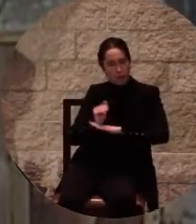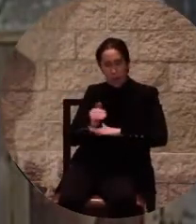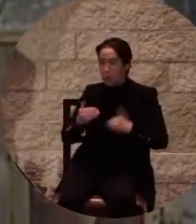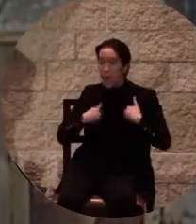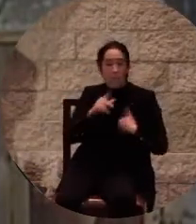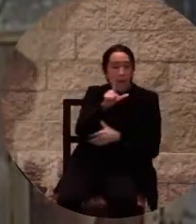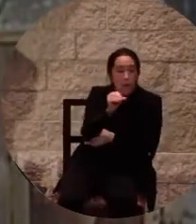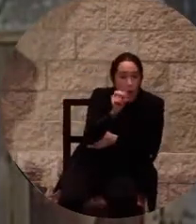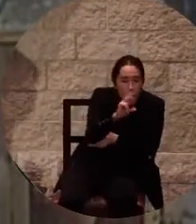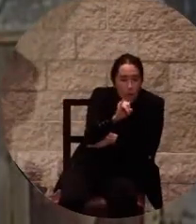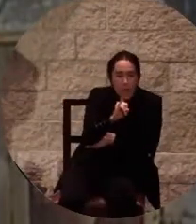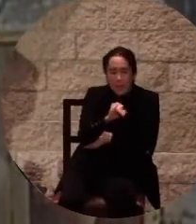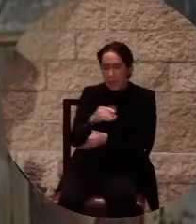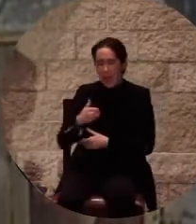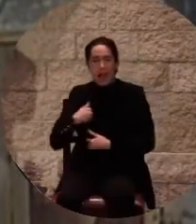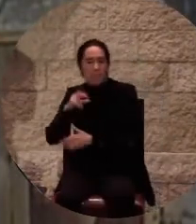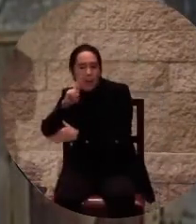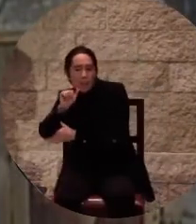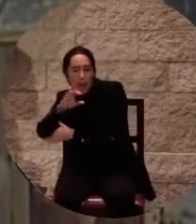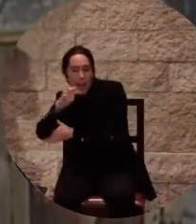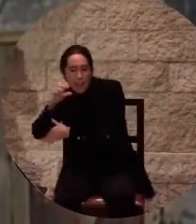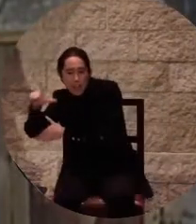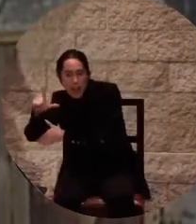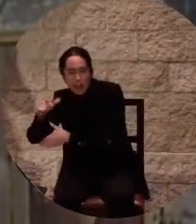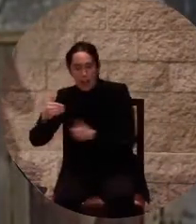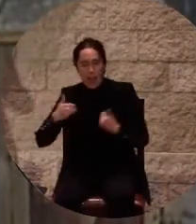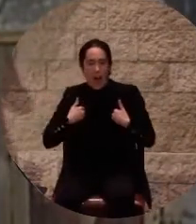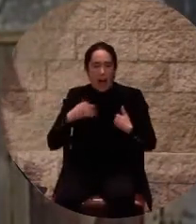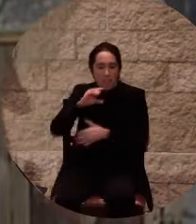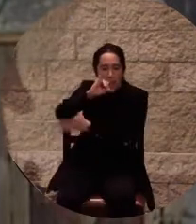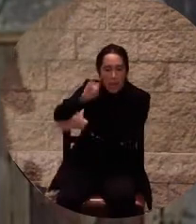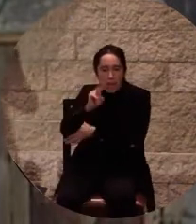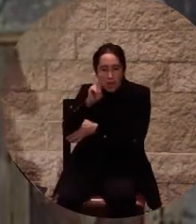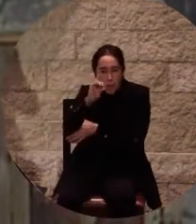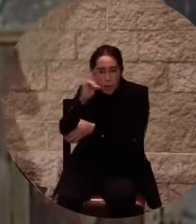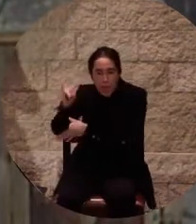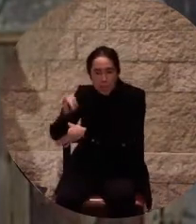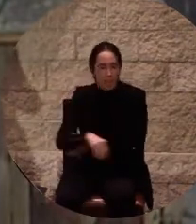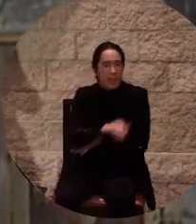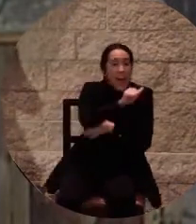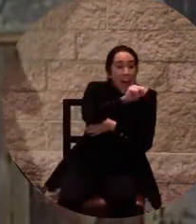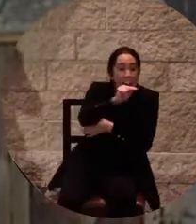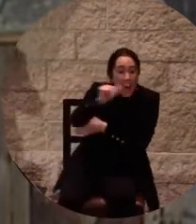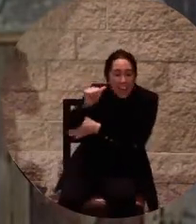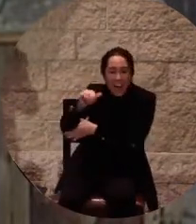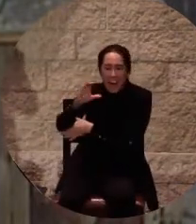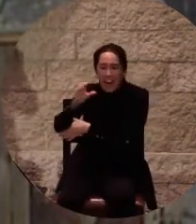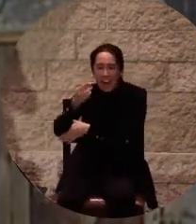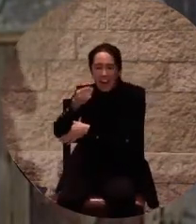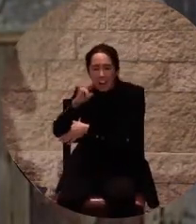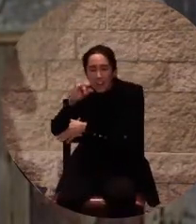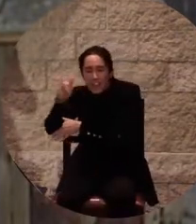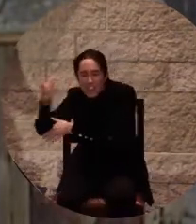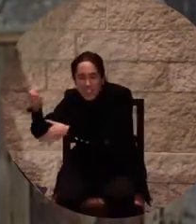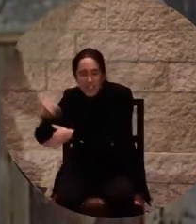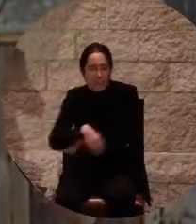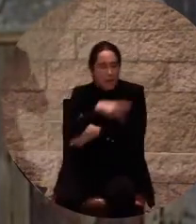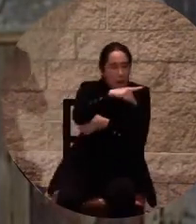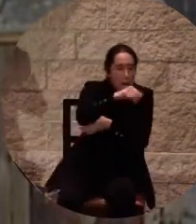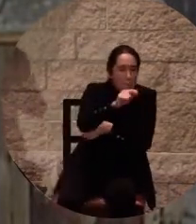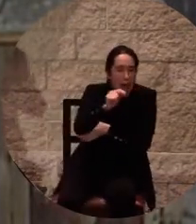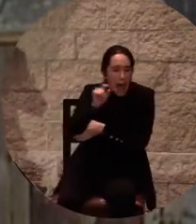Holder. We have Judi Vinar here. Anna Christie, Patty Peterson, Erin